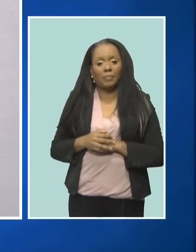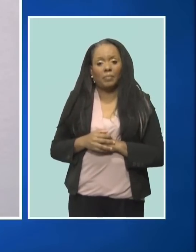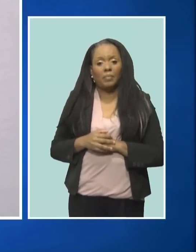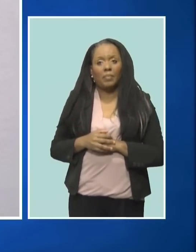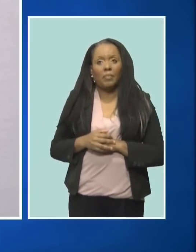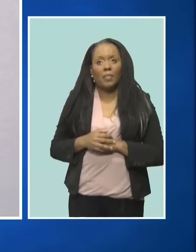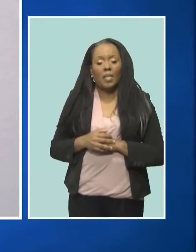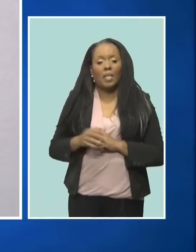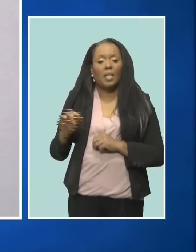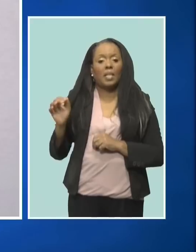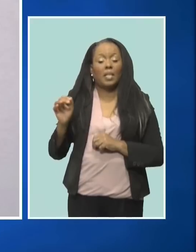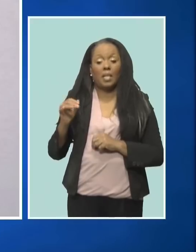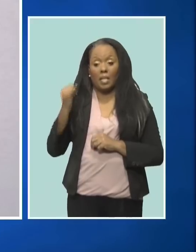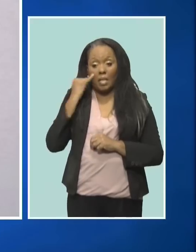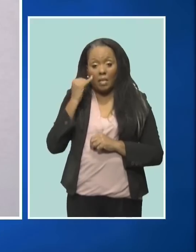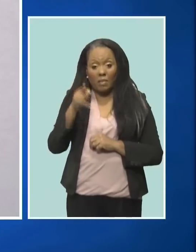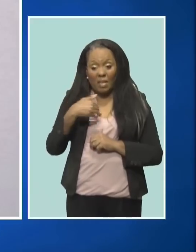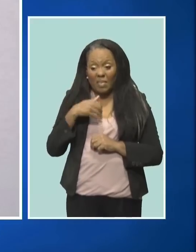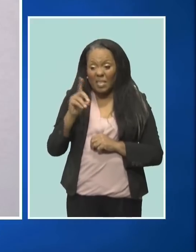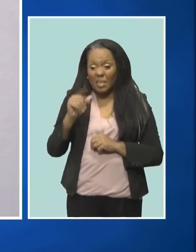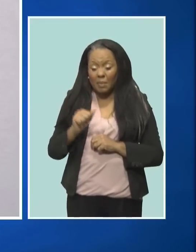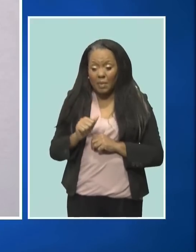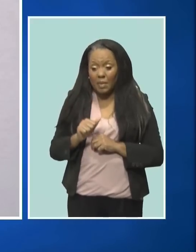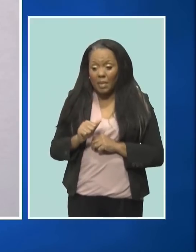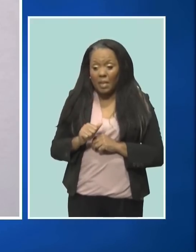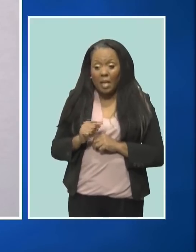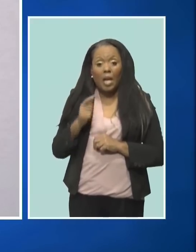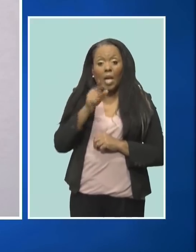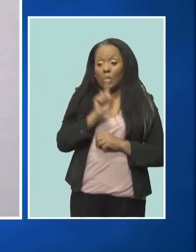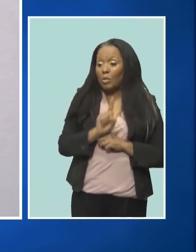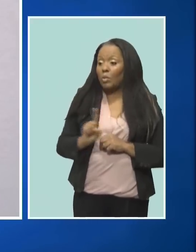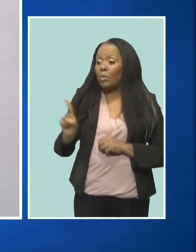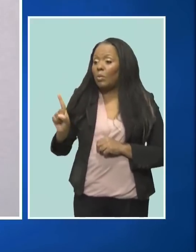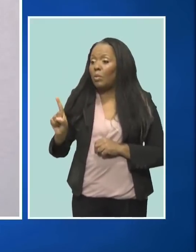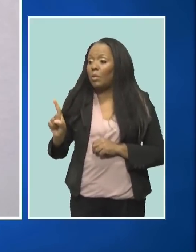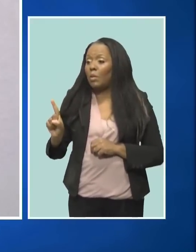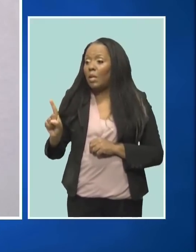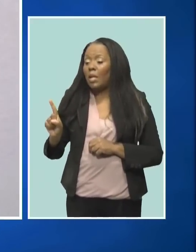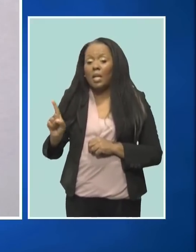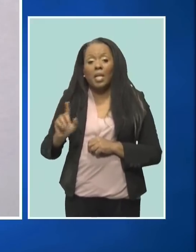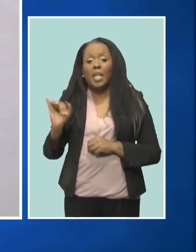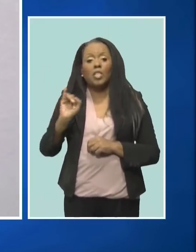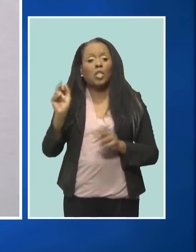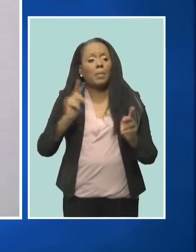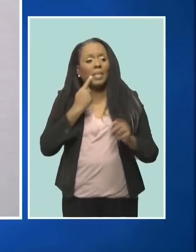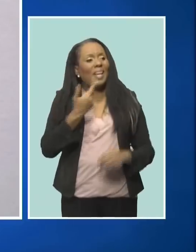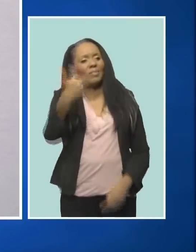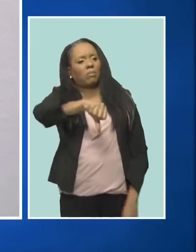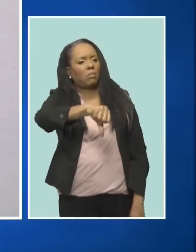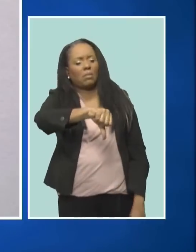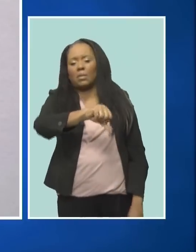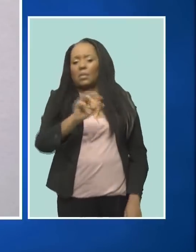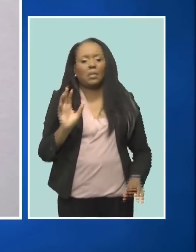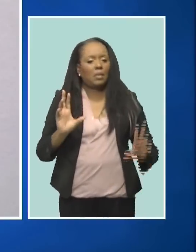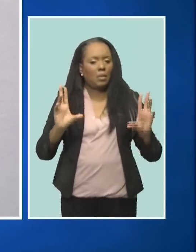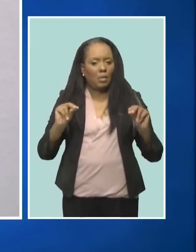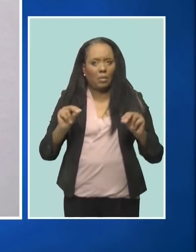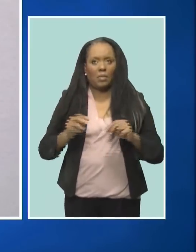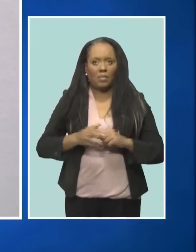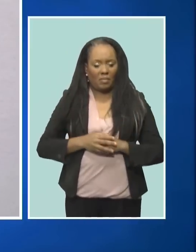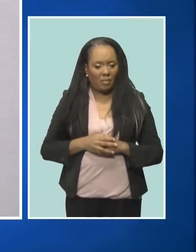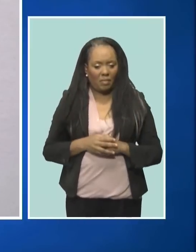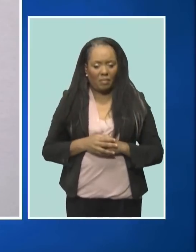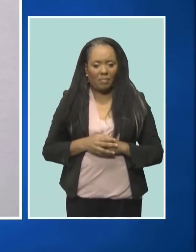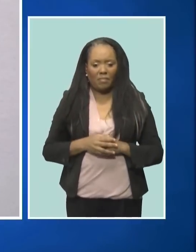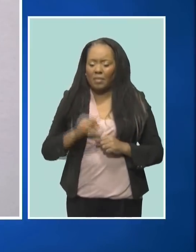refuse insurance solely on the basis of a disability. That's not the case at all, and I think it was said before, but I want to